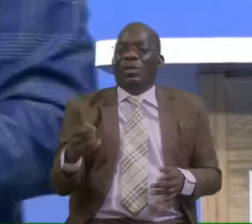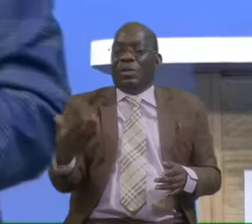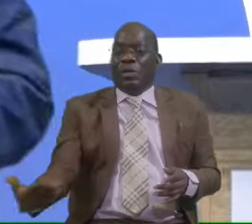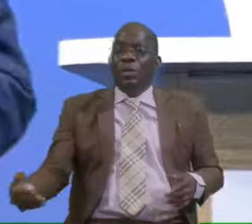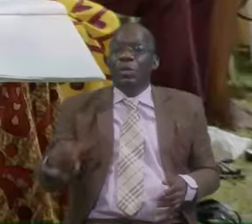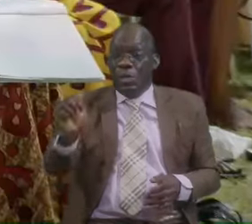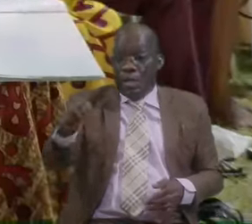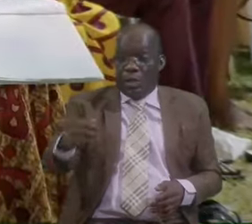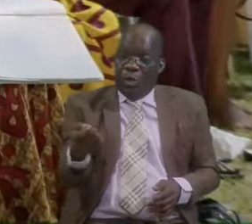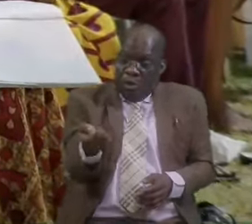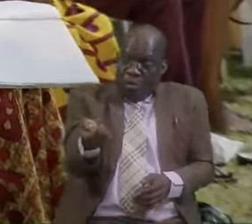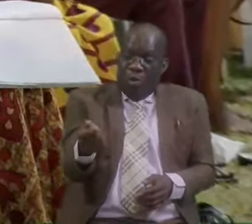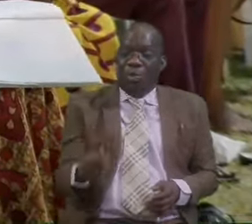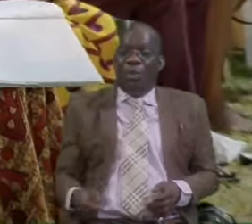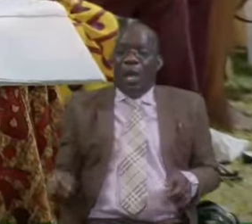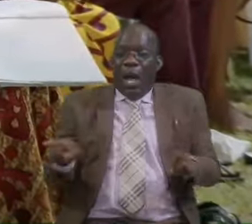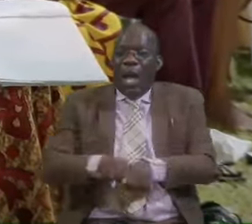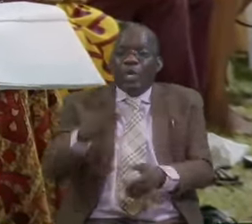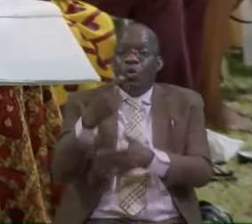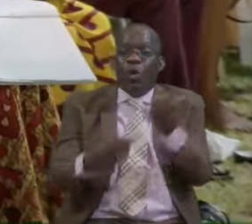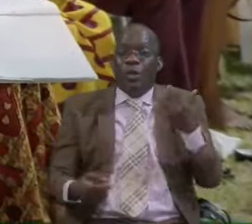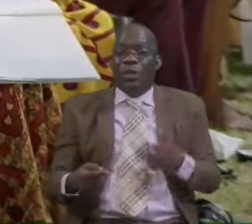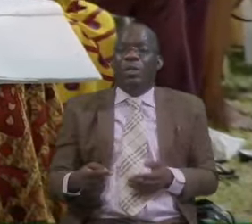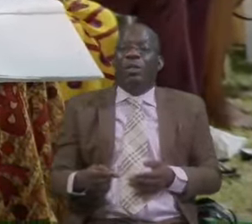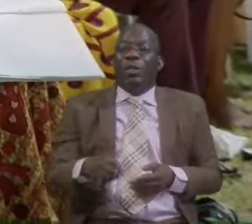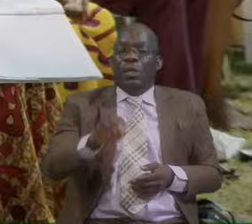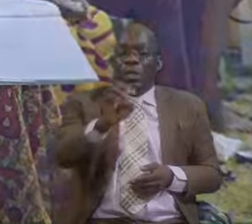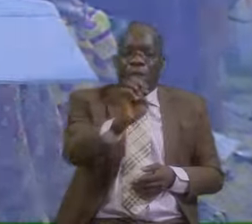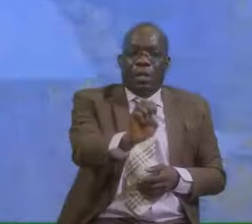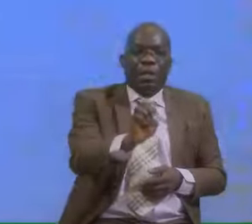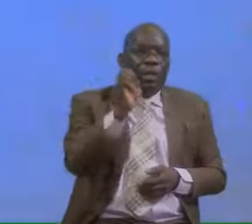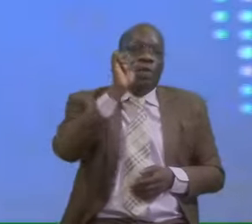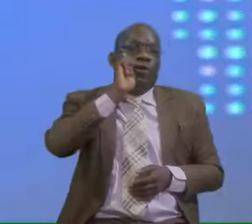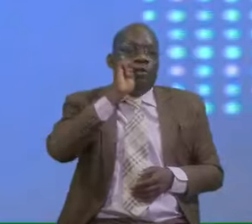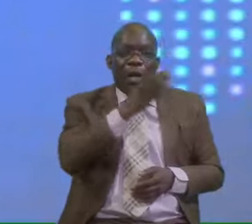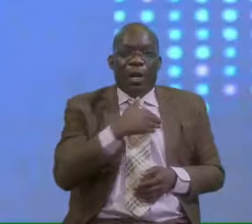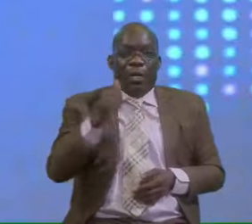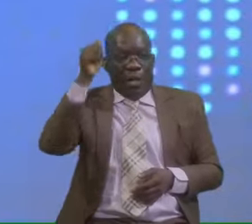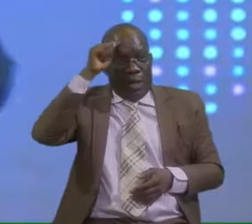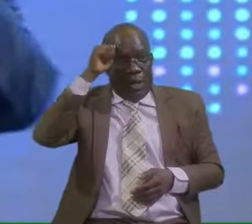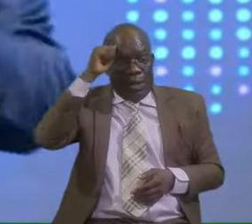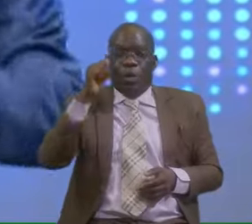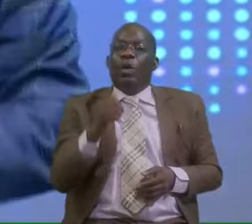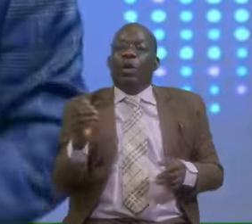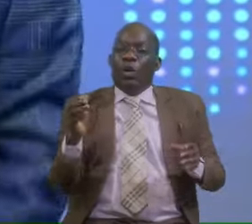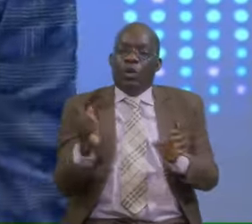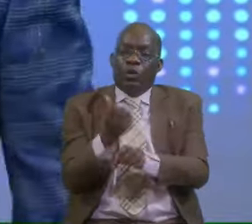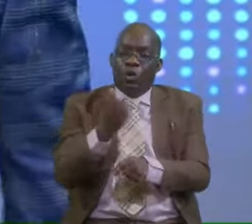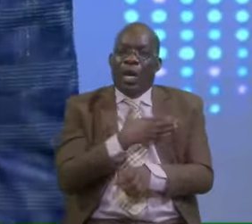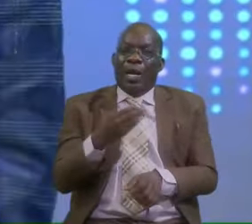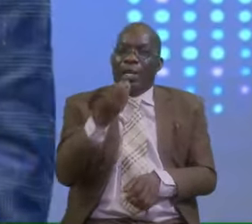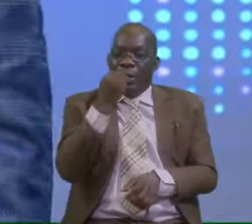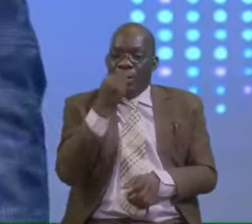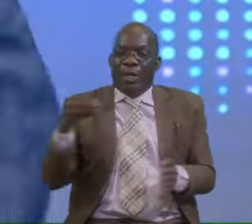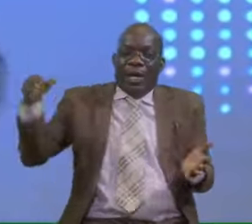thing, like what Eve and Adam took and ate, contrary to the